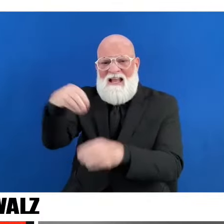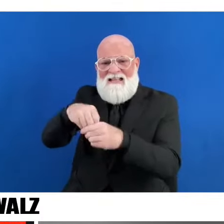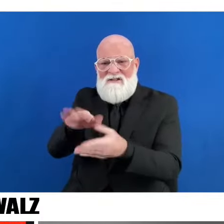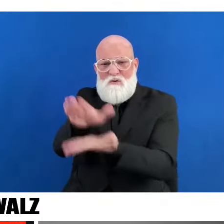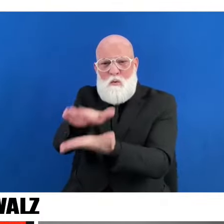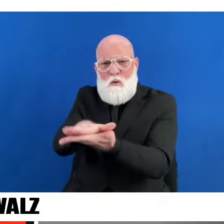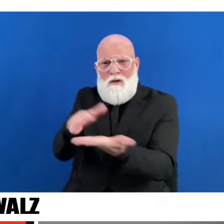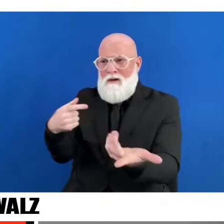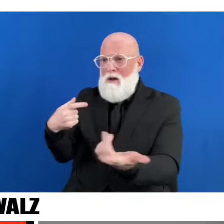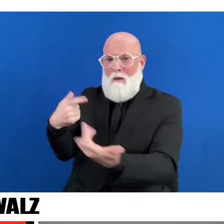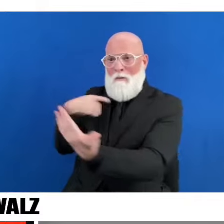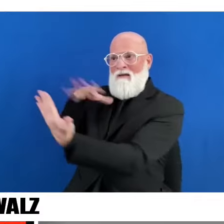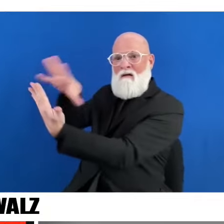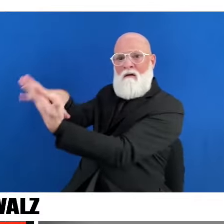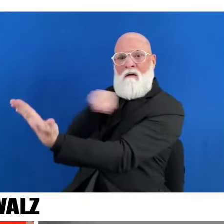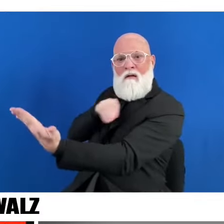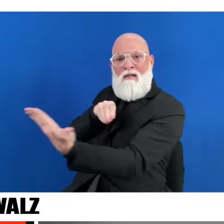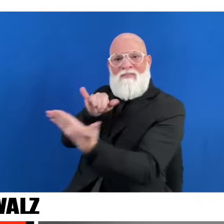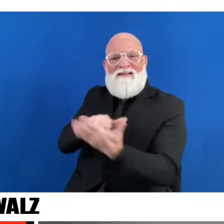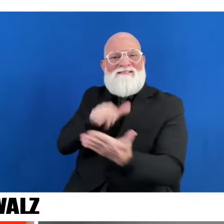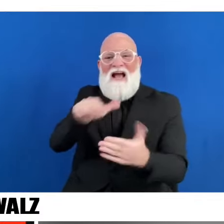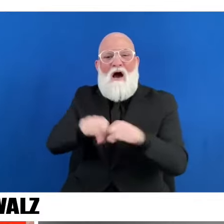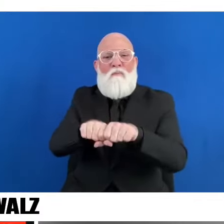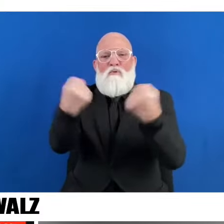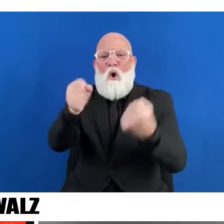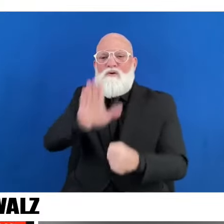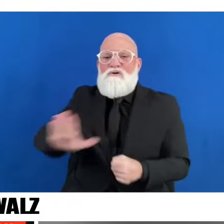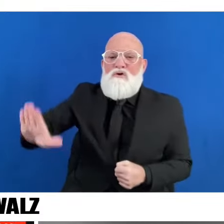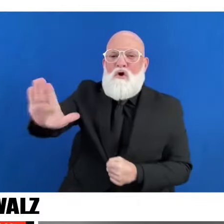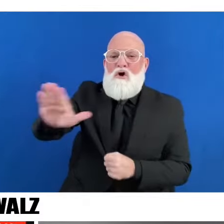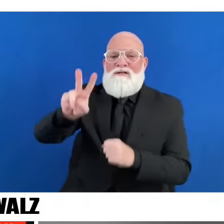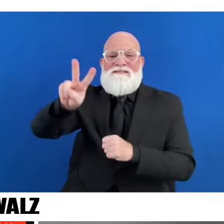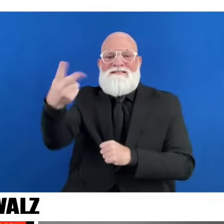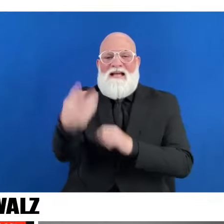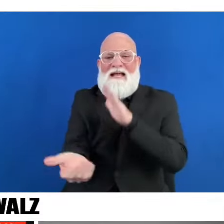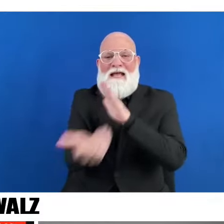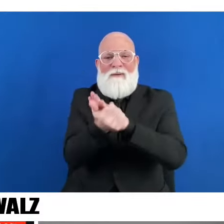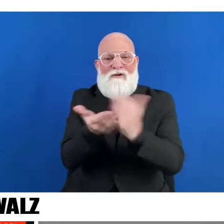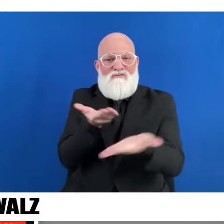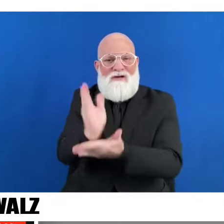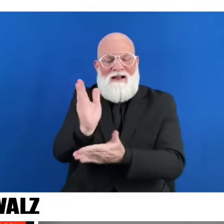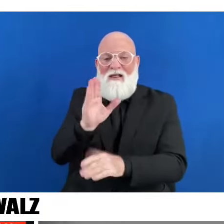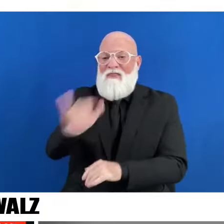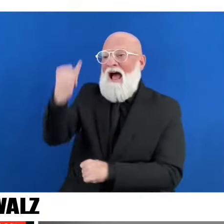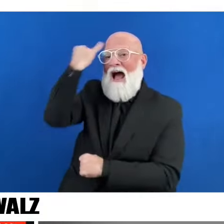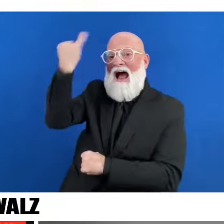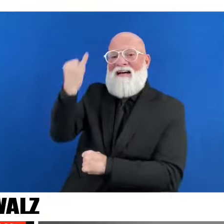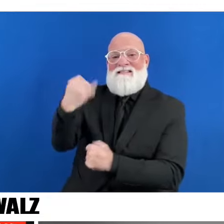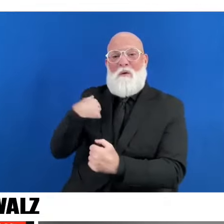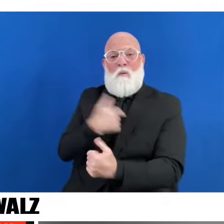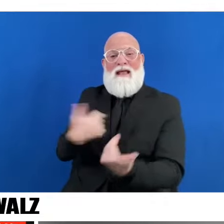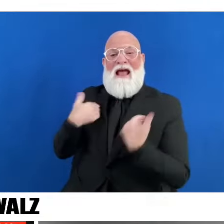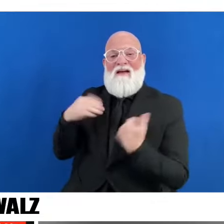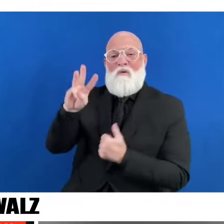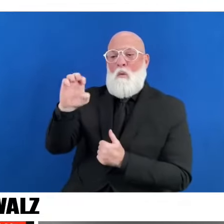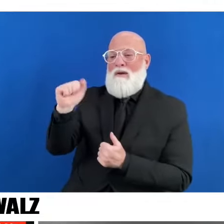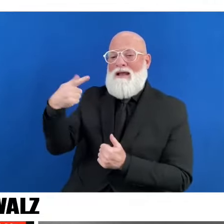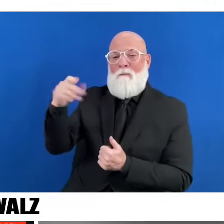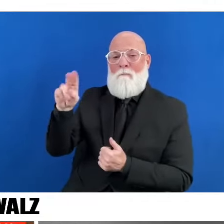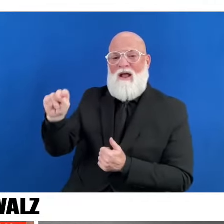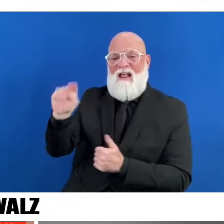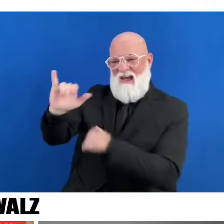infringing on your Second Amendment. And the idea to have some of these weapons out there, it just doesn't make any sense. Kamala Harris, as an